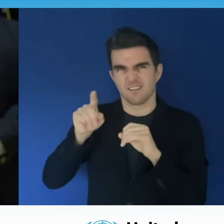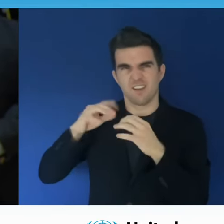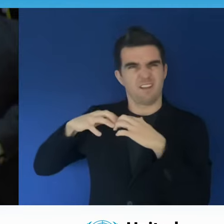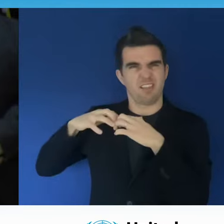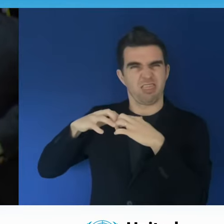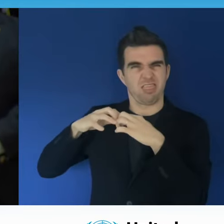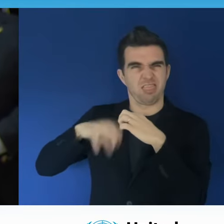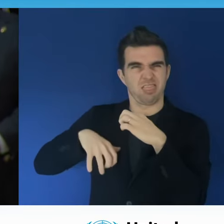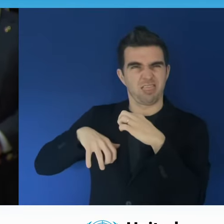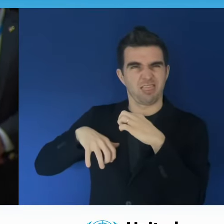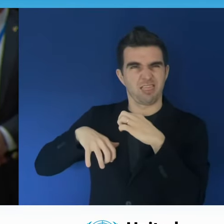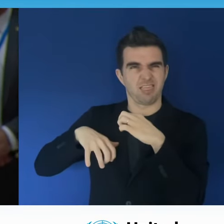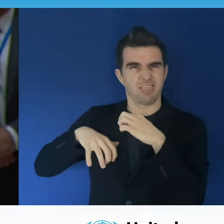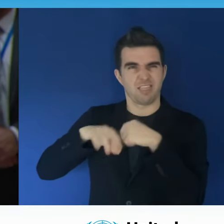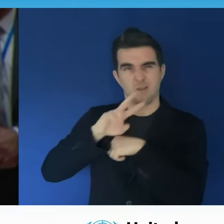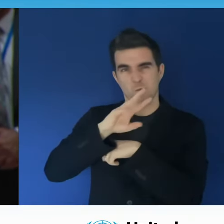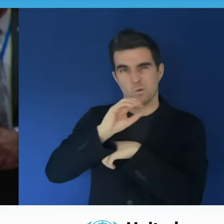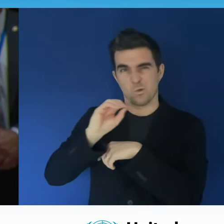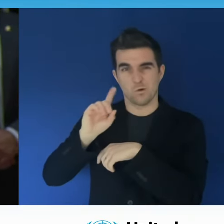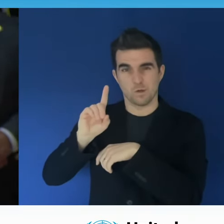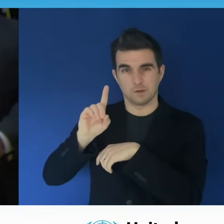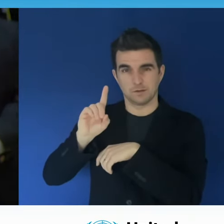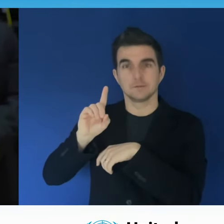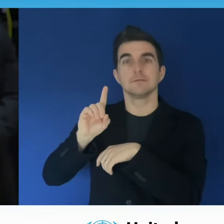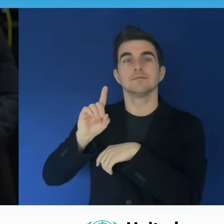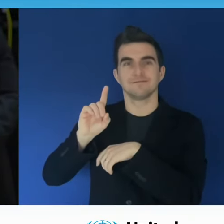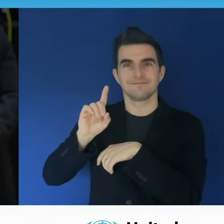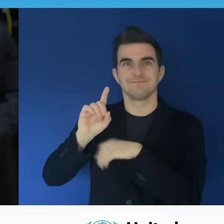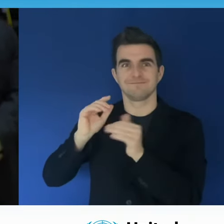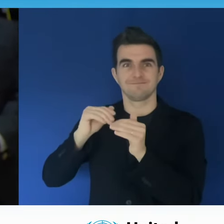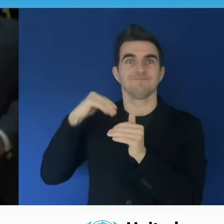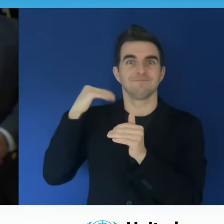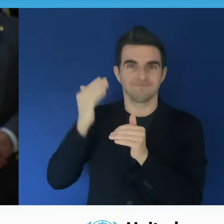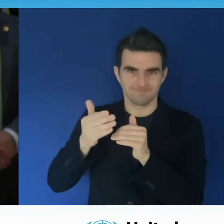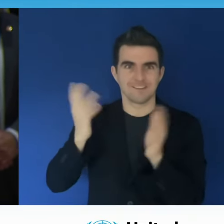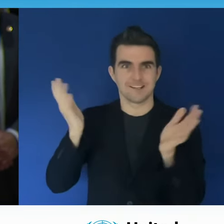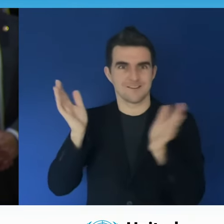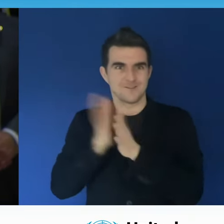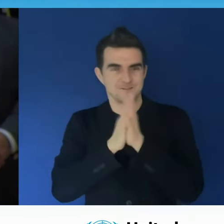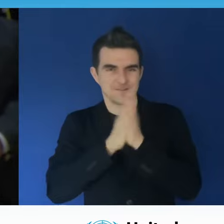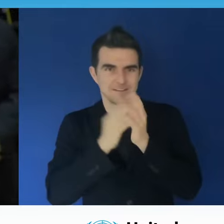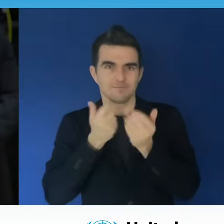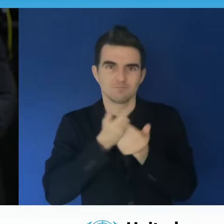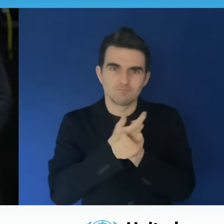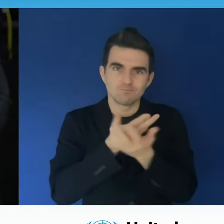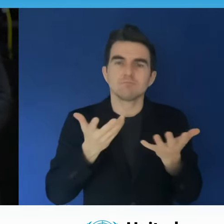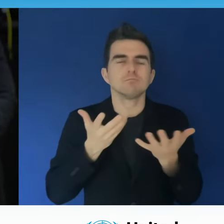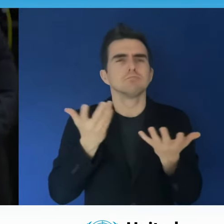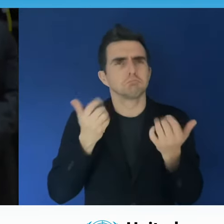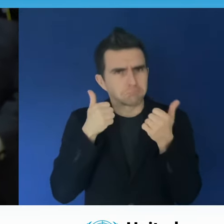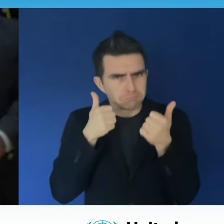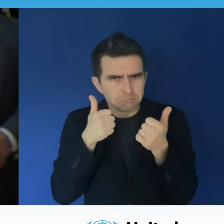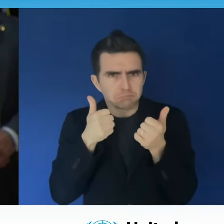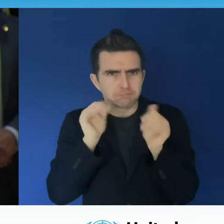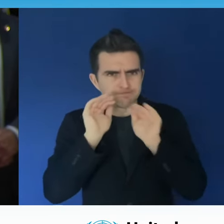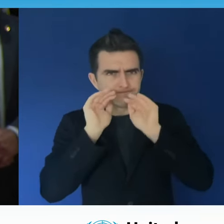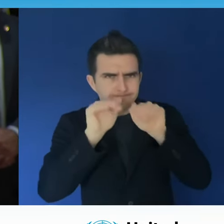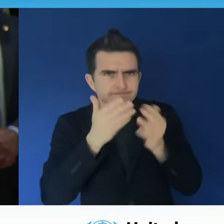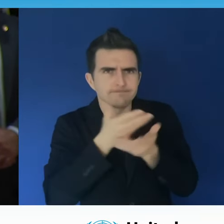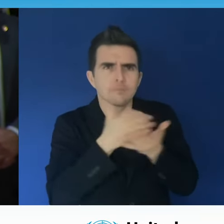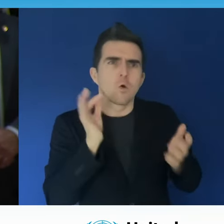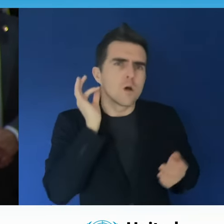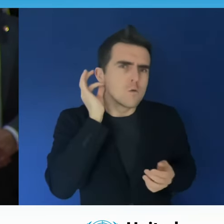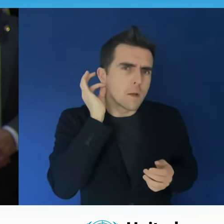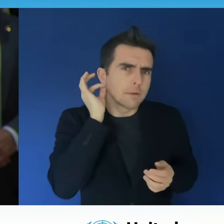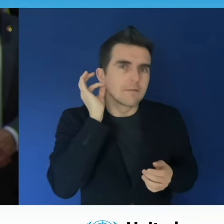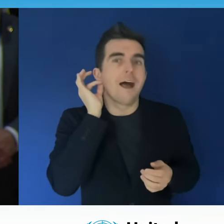school, obtained a university degree, and sustained a job. All was going good until